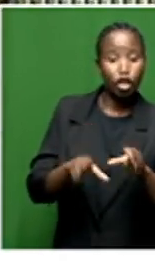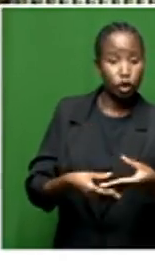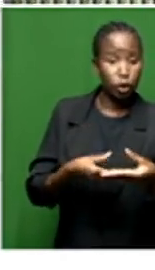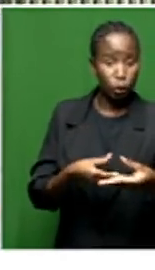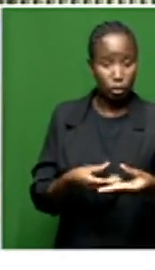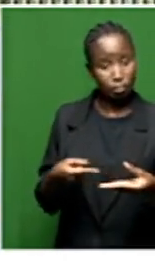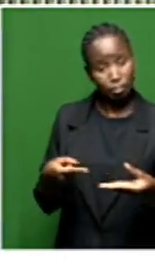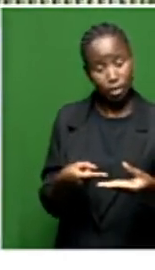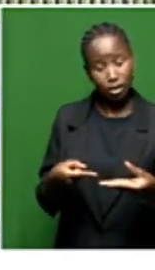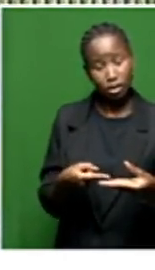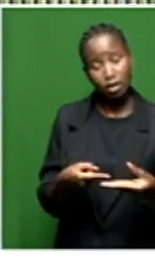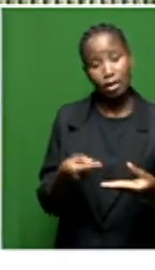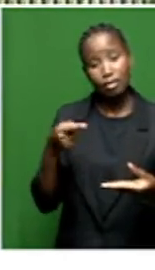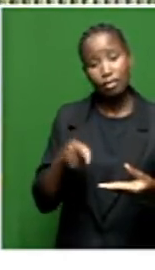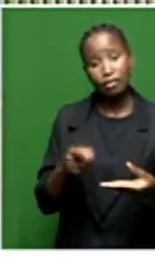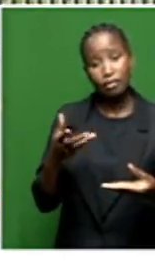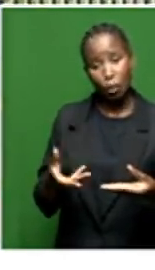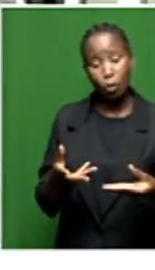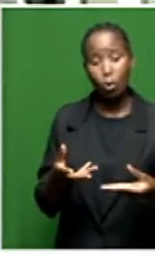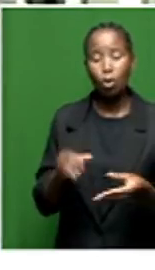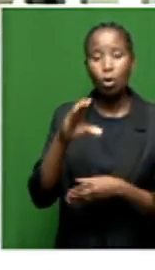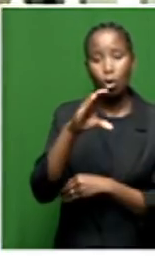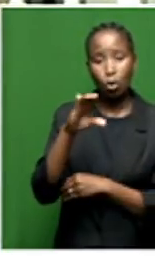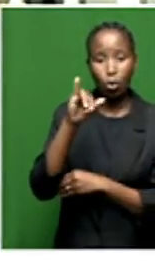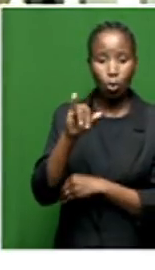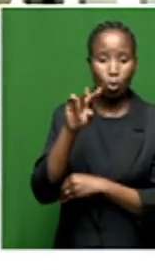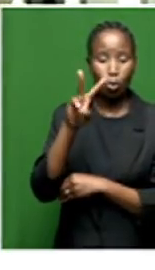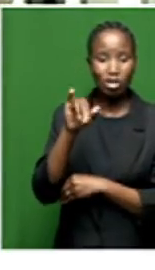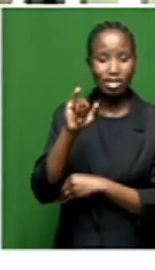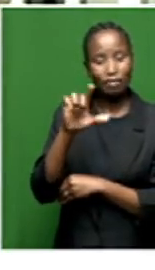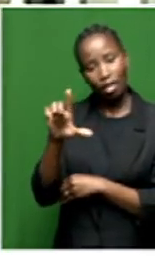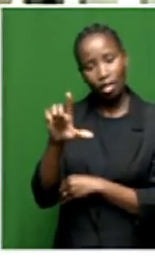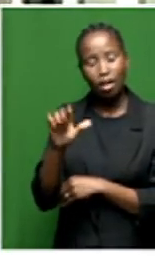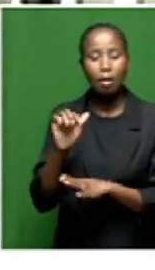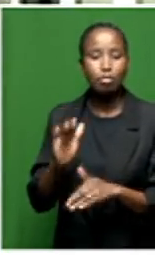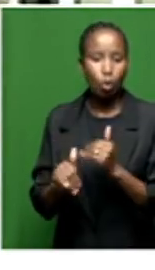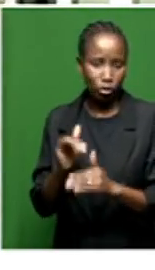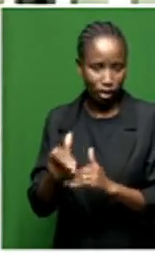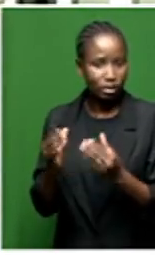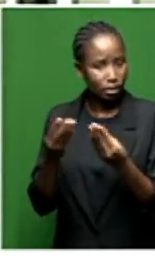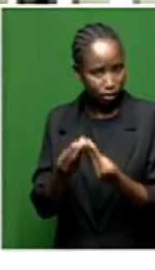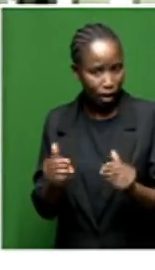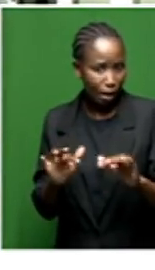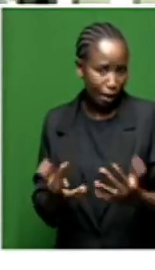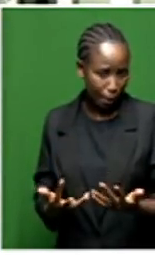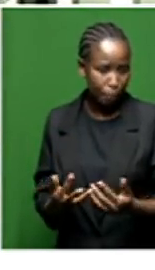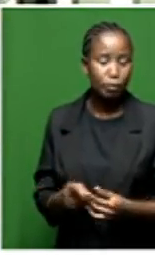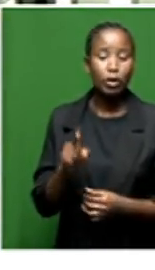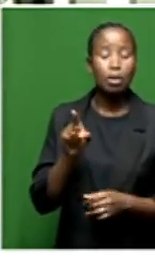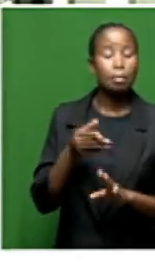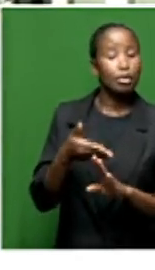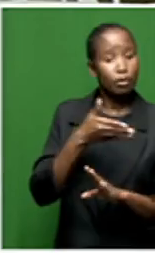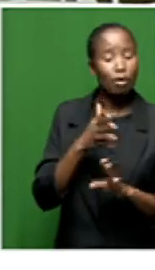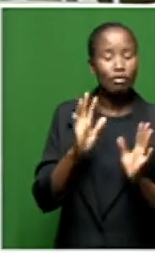are required in terms of civil process. The case that we are talking about here, as you